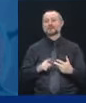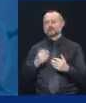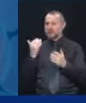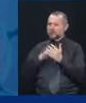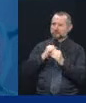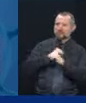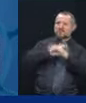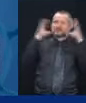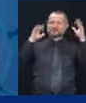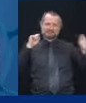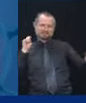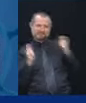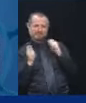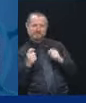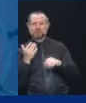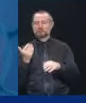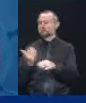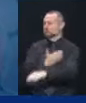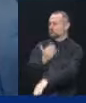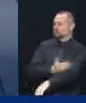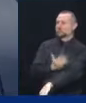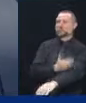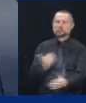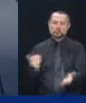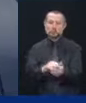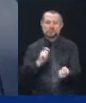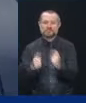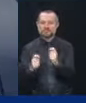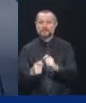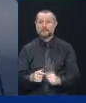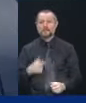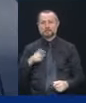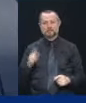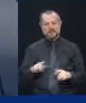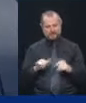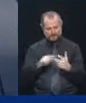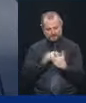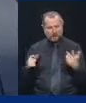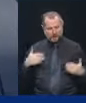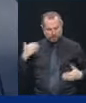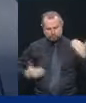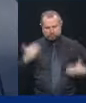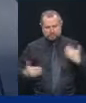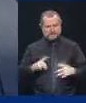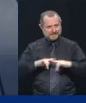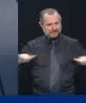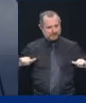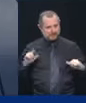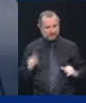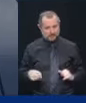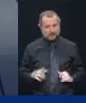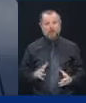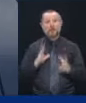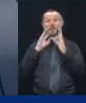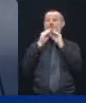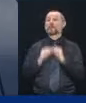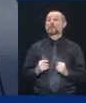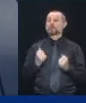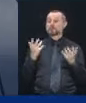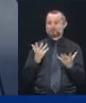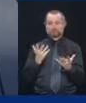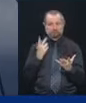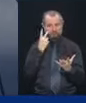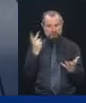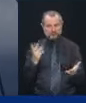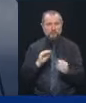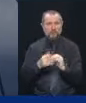reopening. All three tracks must continue simultaneously. On COVID spread, COVID numbers are down. Congratulations to New